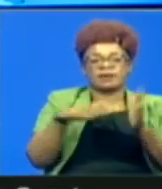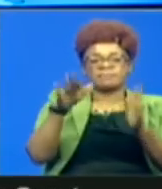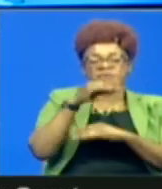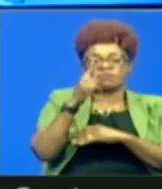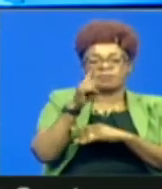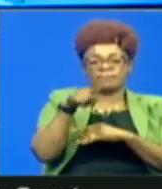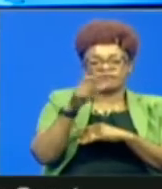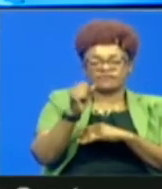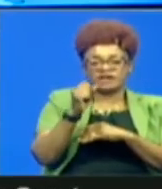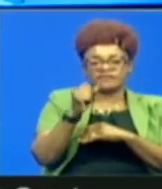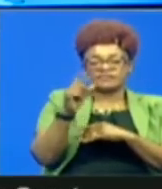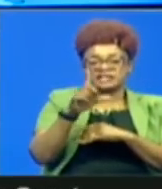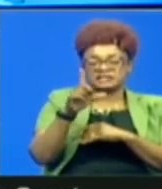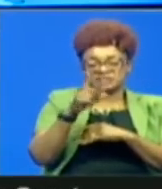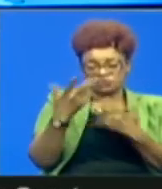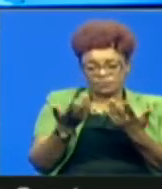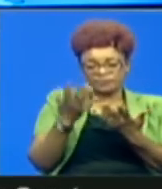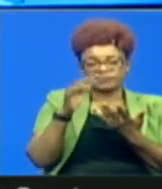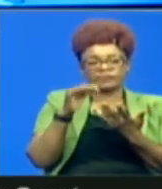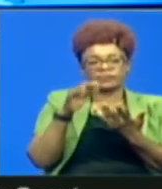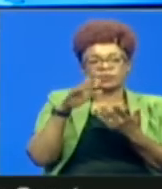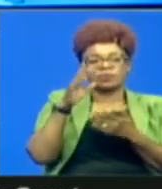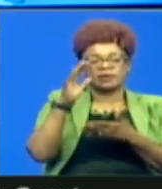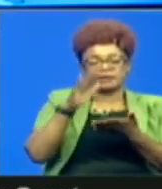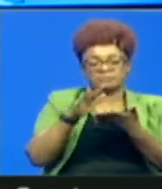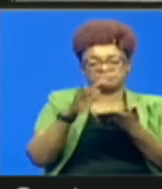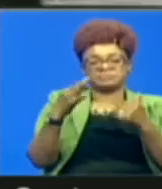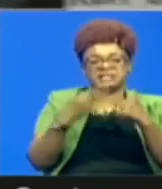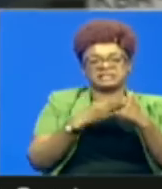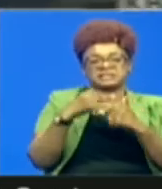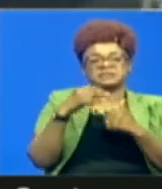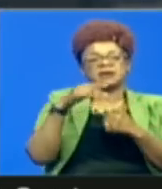from 8 to 5 years and what it means for the country.